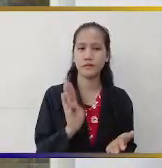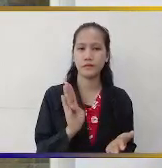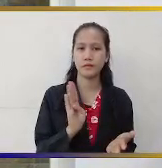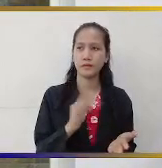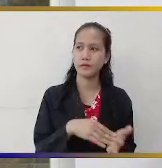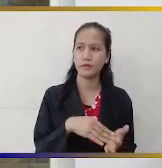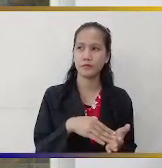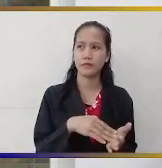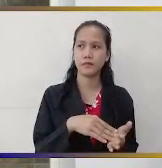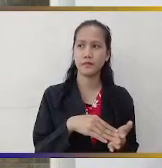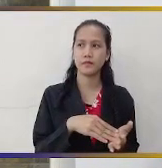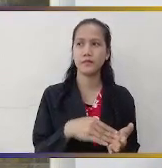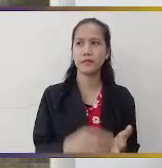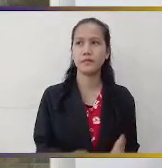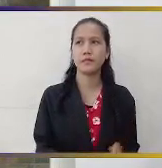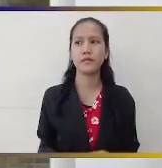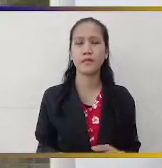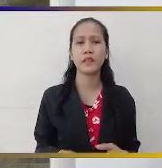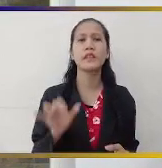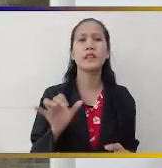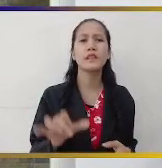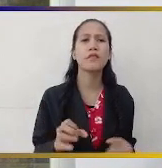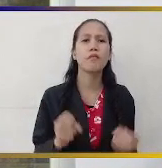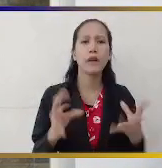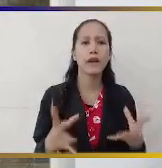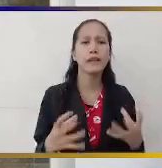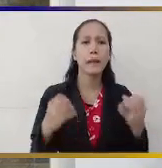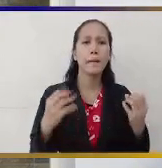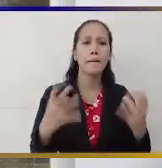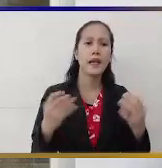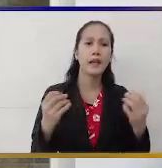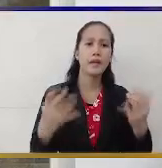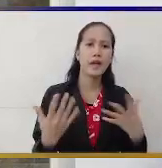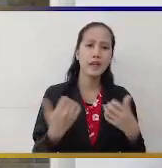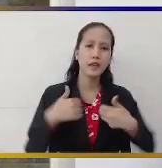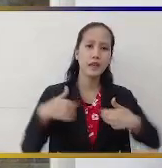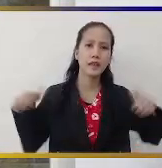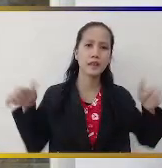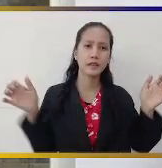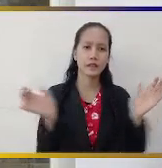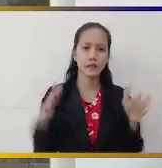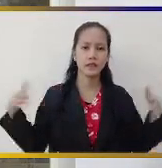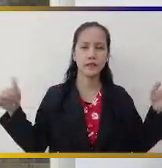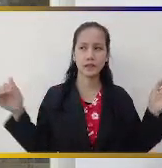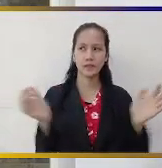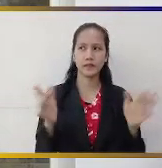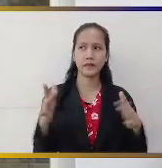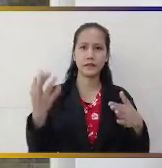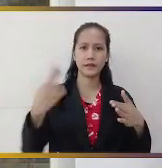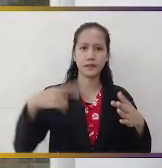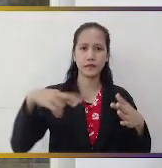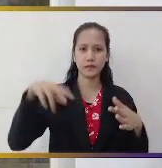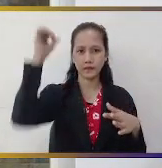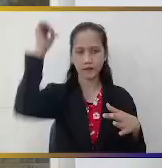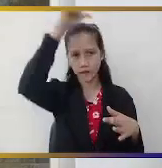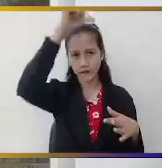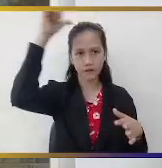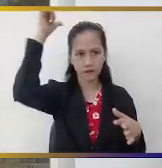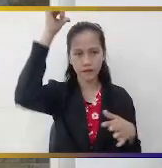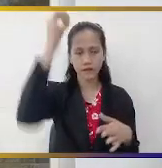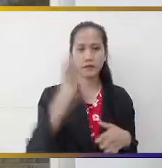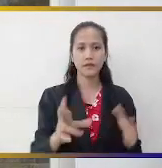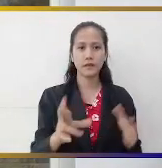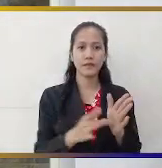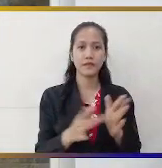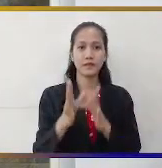There's going to be a billion angels, elders, Jews, Christians, Jews that got saved, Christians, and we're going to